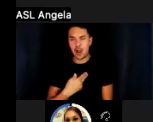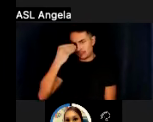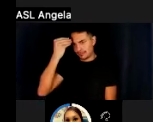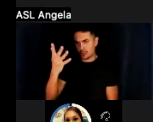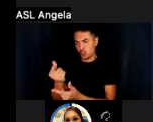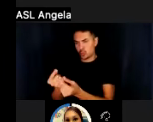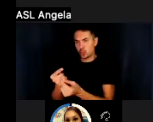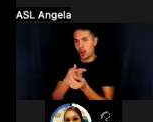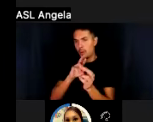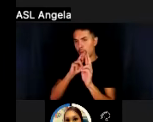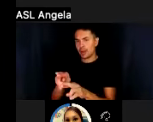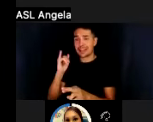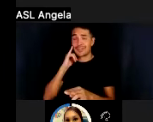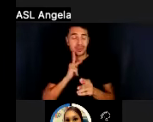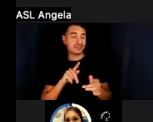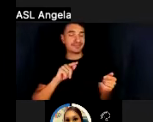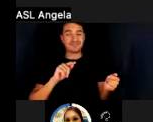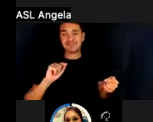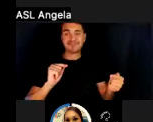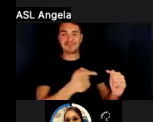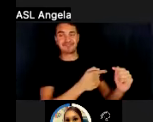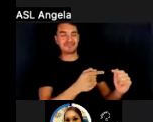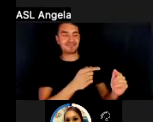How do we respond?